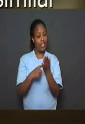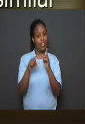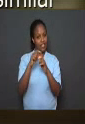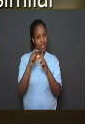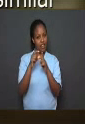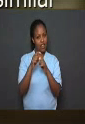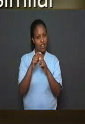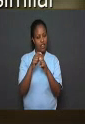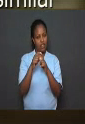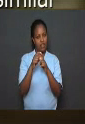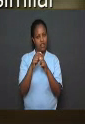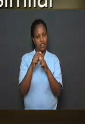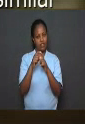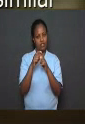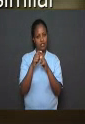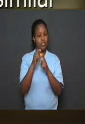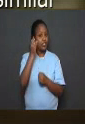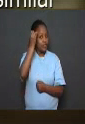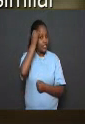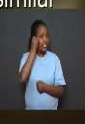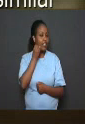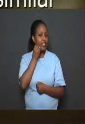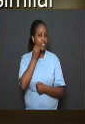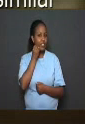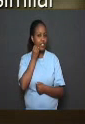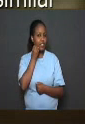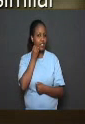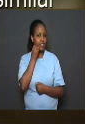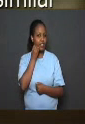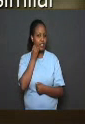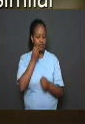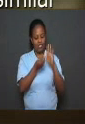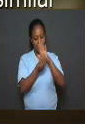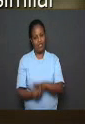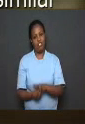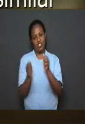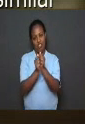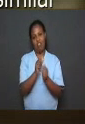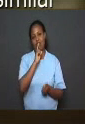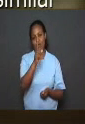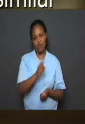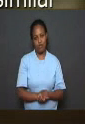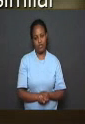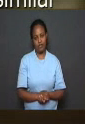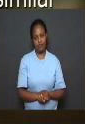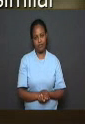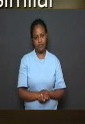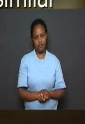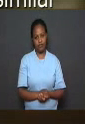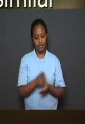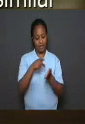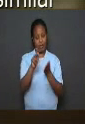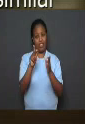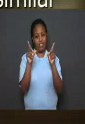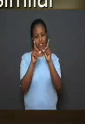Often, this term is used in relation to gender-based wage